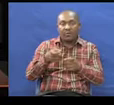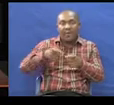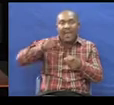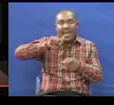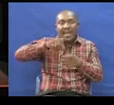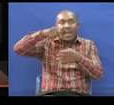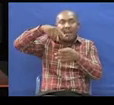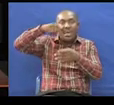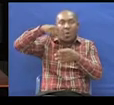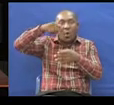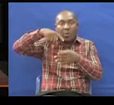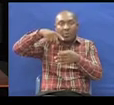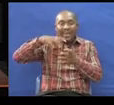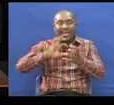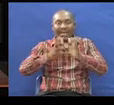of chemical reaction?